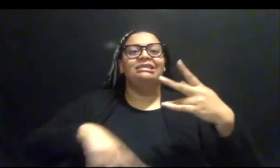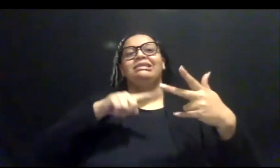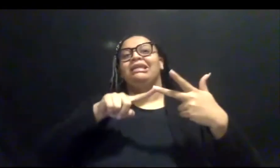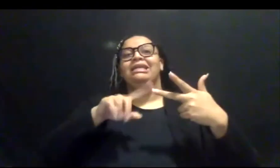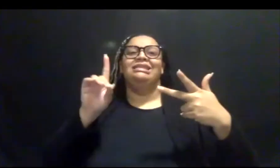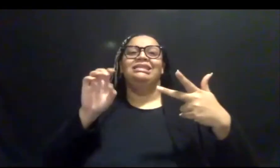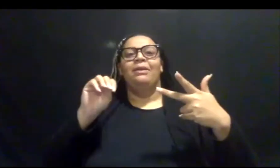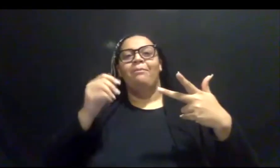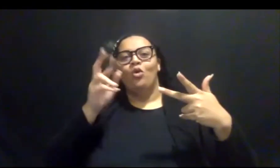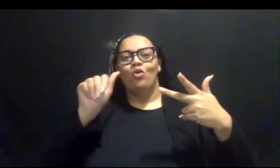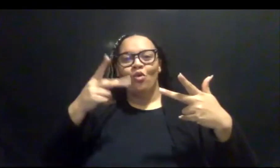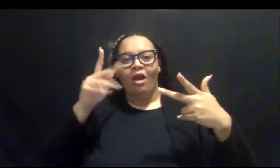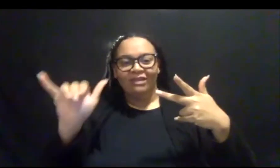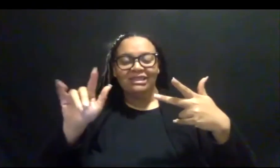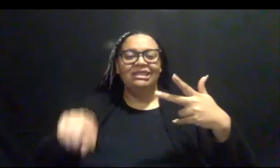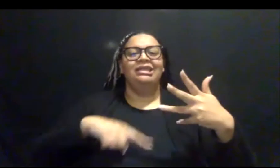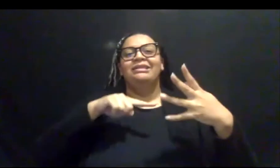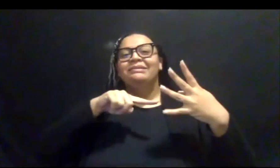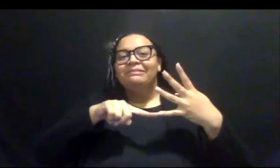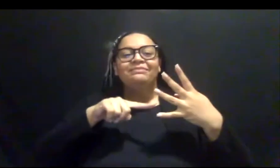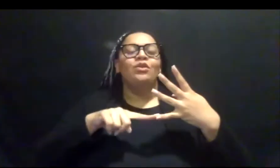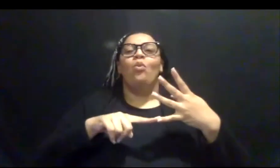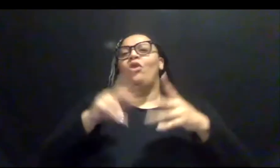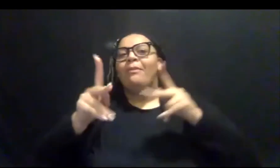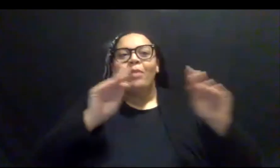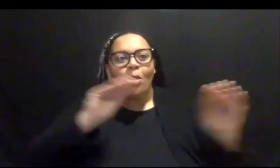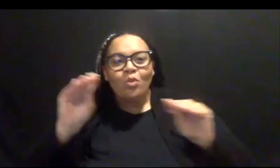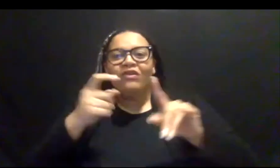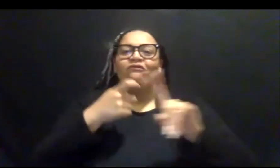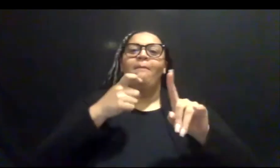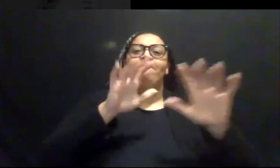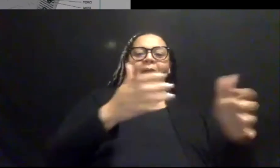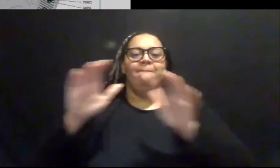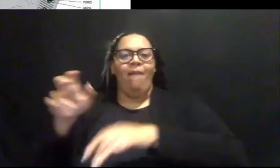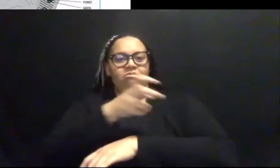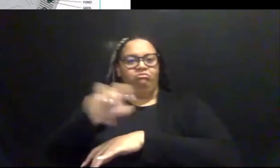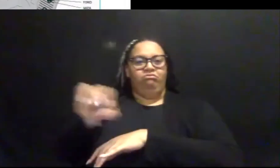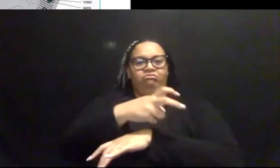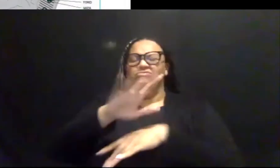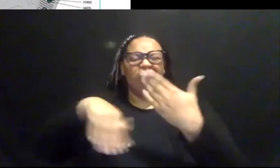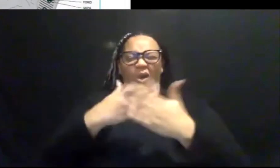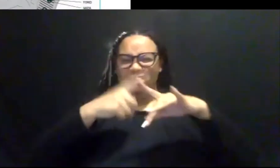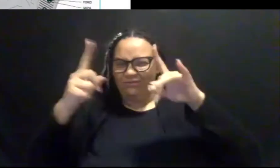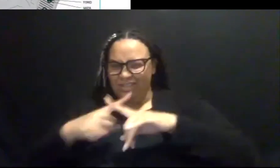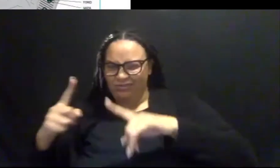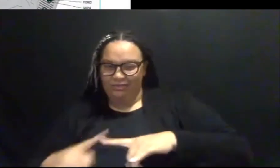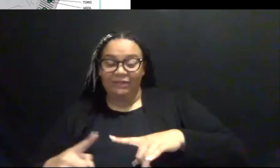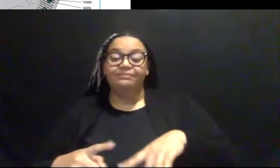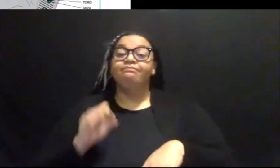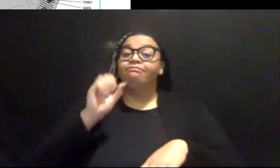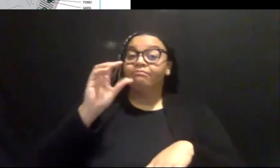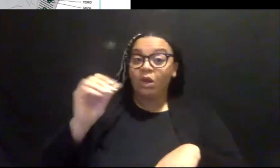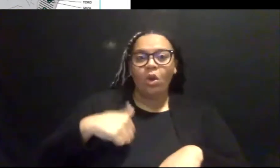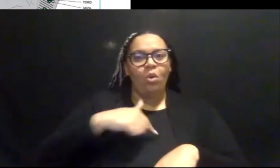growing or shrinking, whether individuals are moving between populations, all kinds of things. And so this is what we were able to